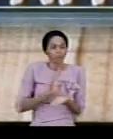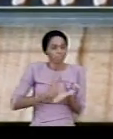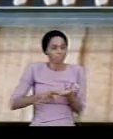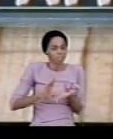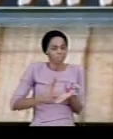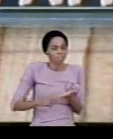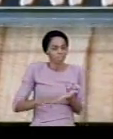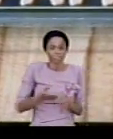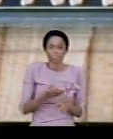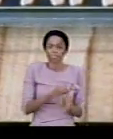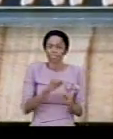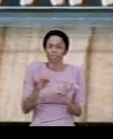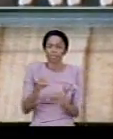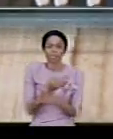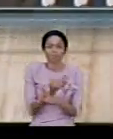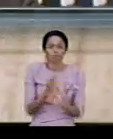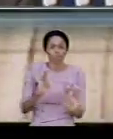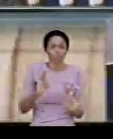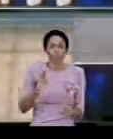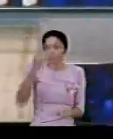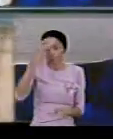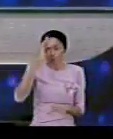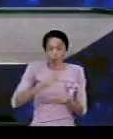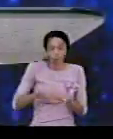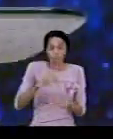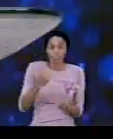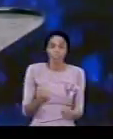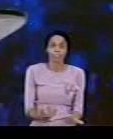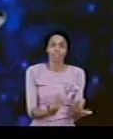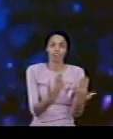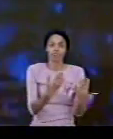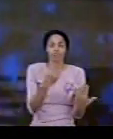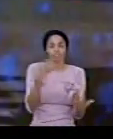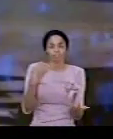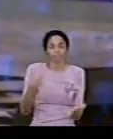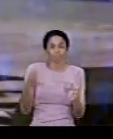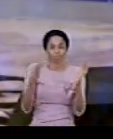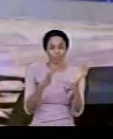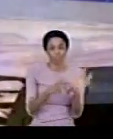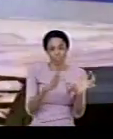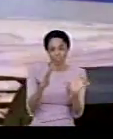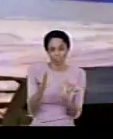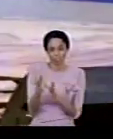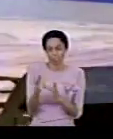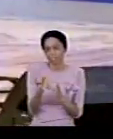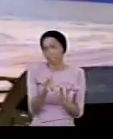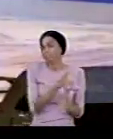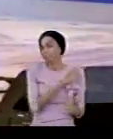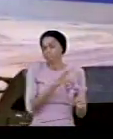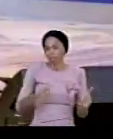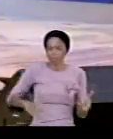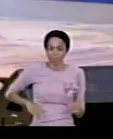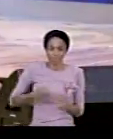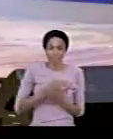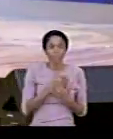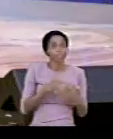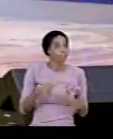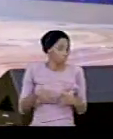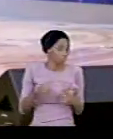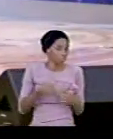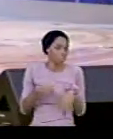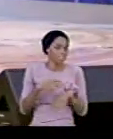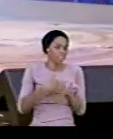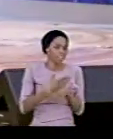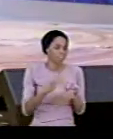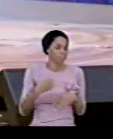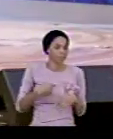the basis of what Christ has done. And then after we're